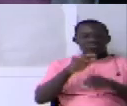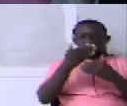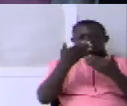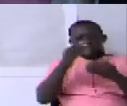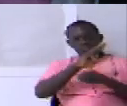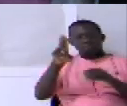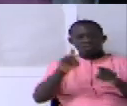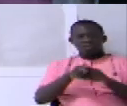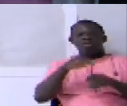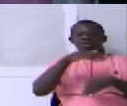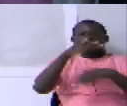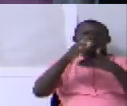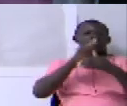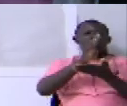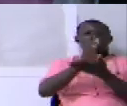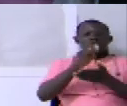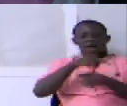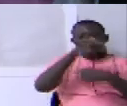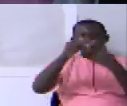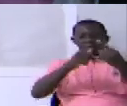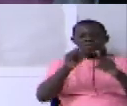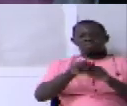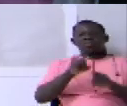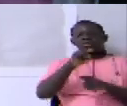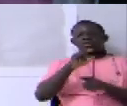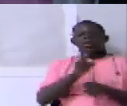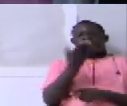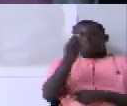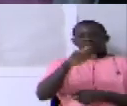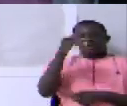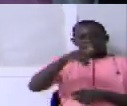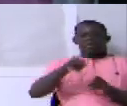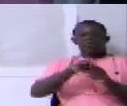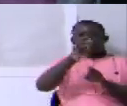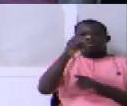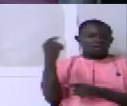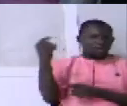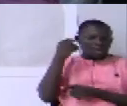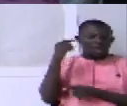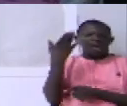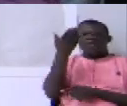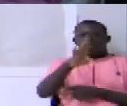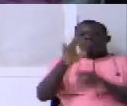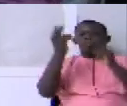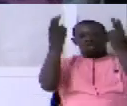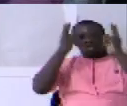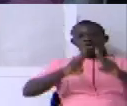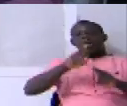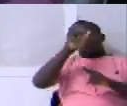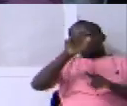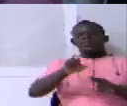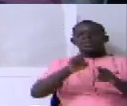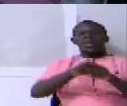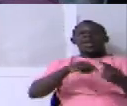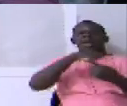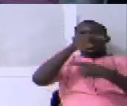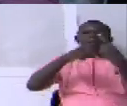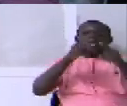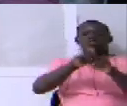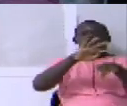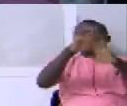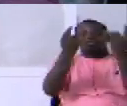but from here you heard from the council, lead council, that that is a prescription in